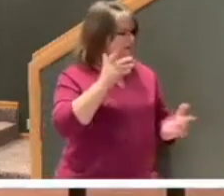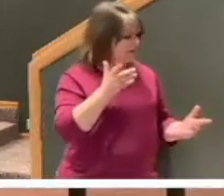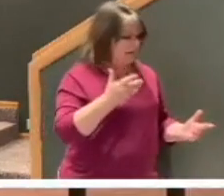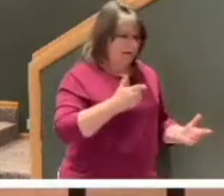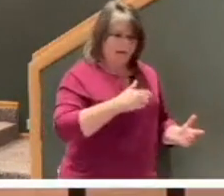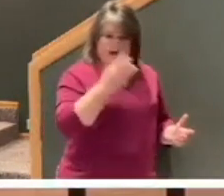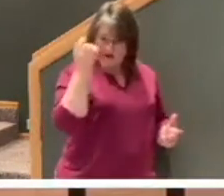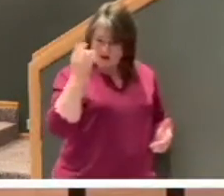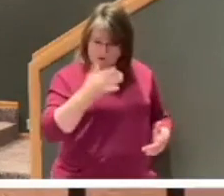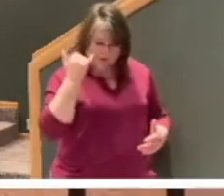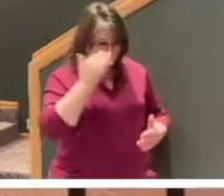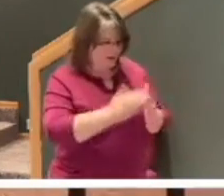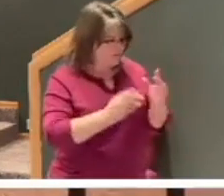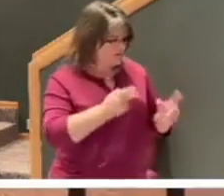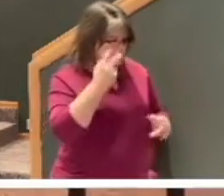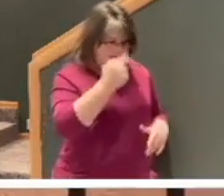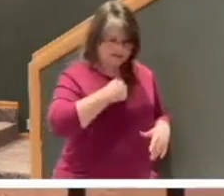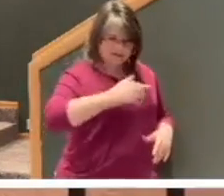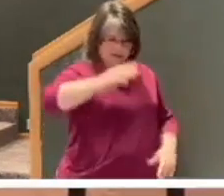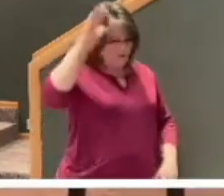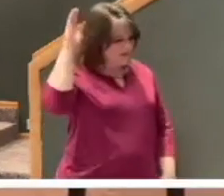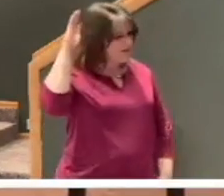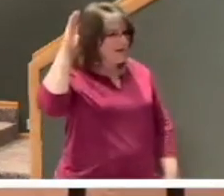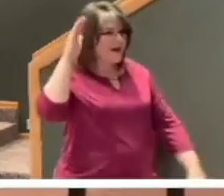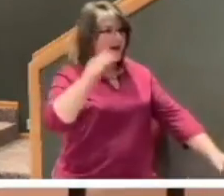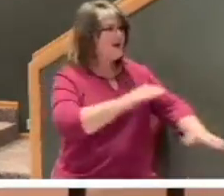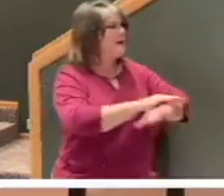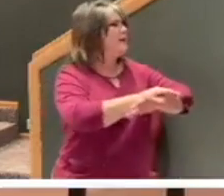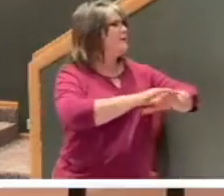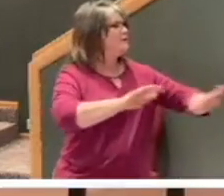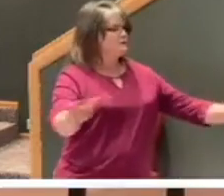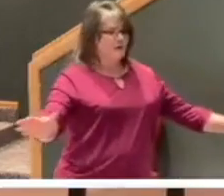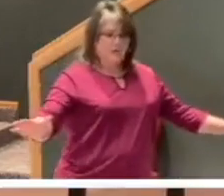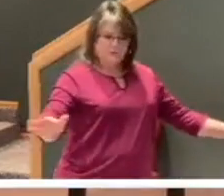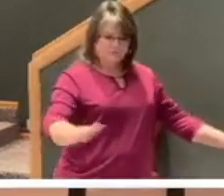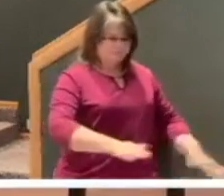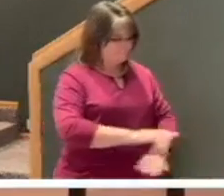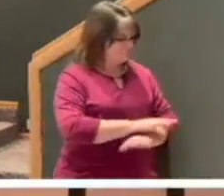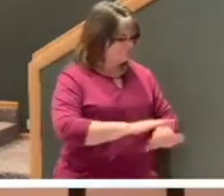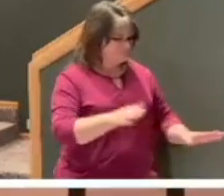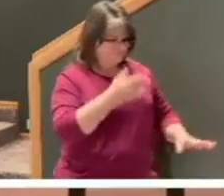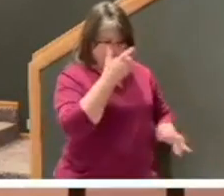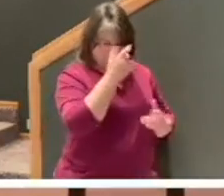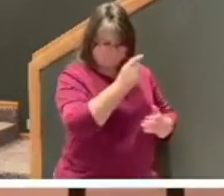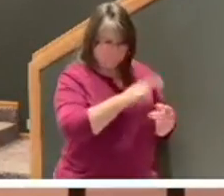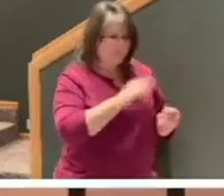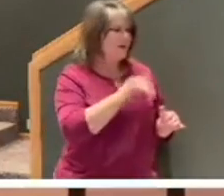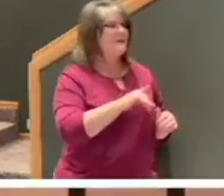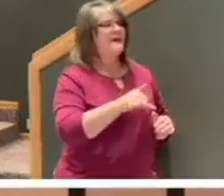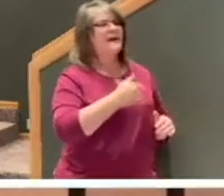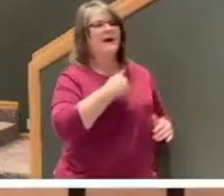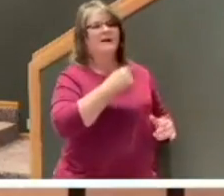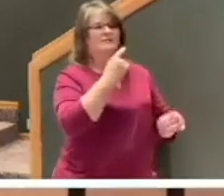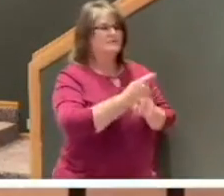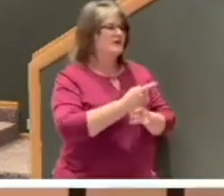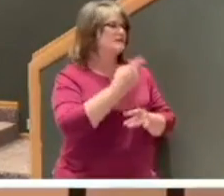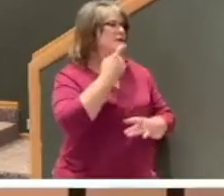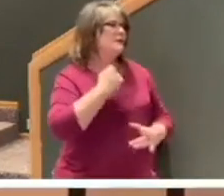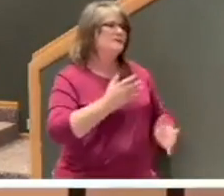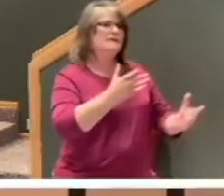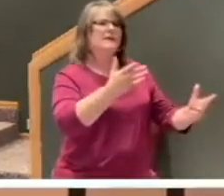don't even care if somebody sees me raising my hand. Don't give a rip right now. I'm just thirsty and I